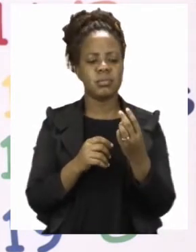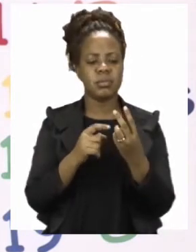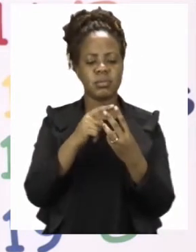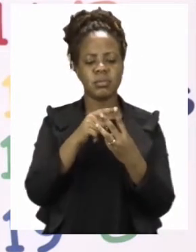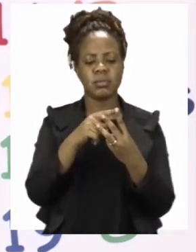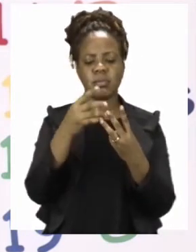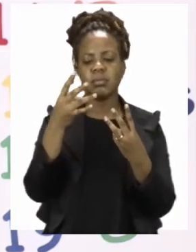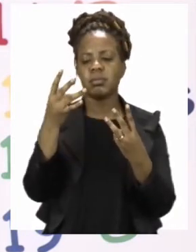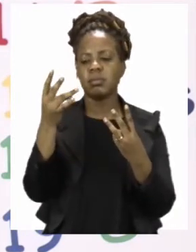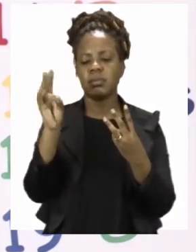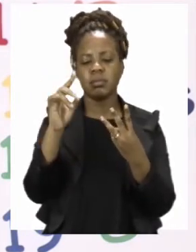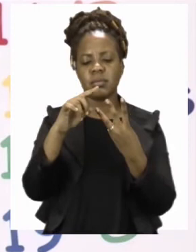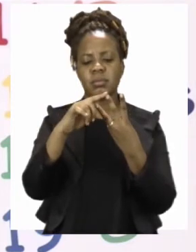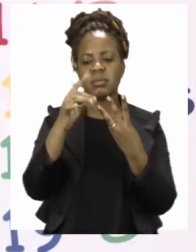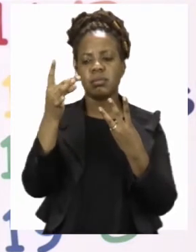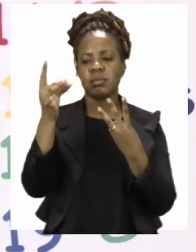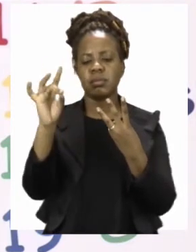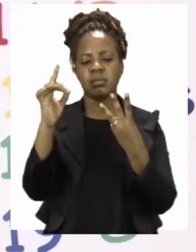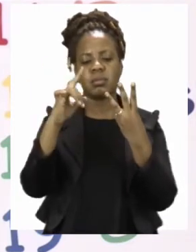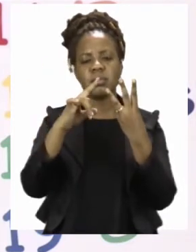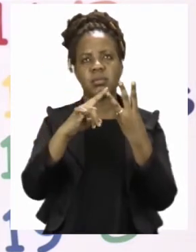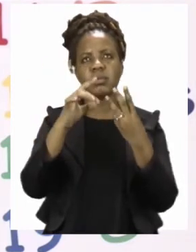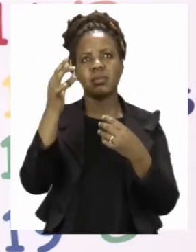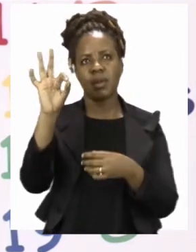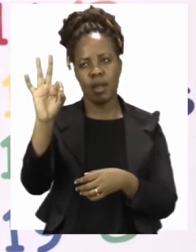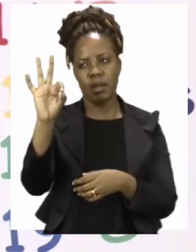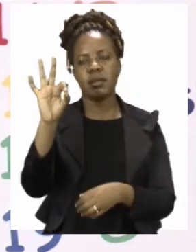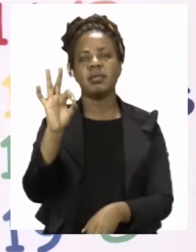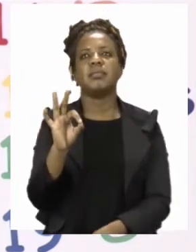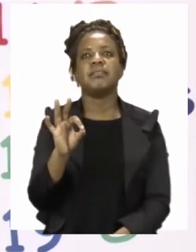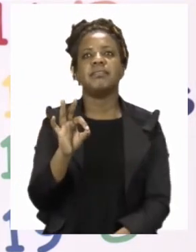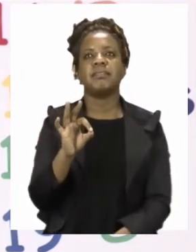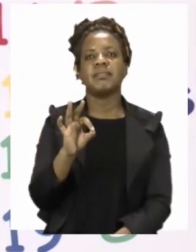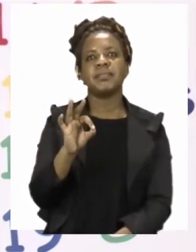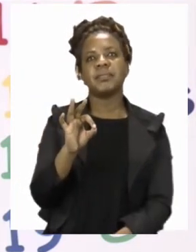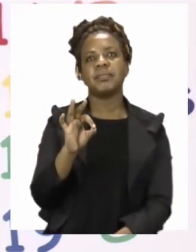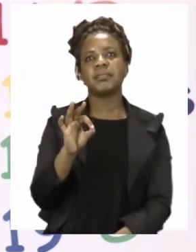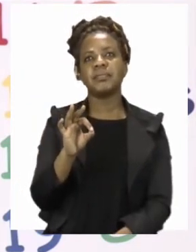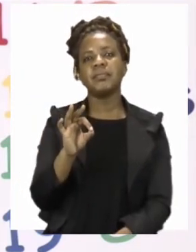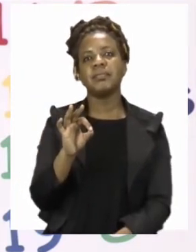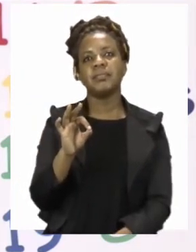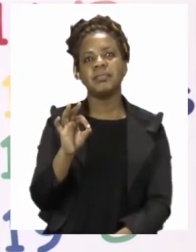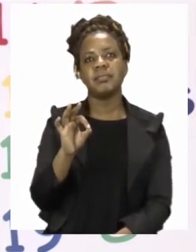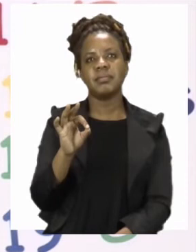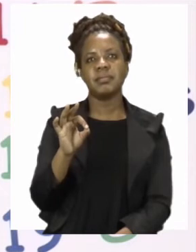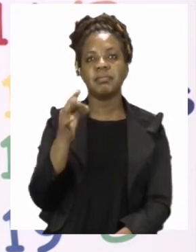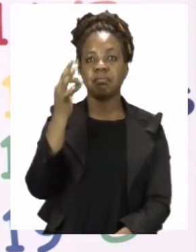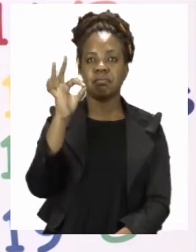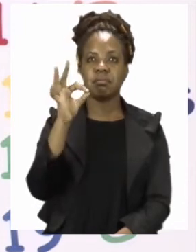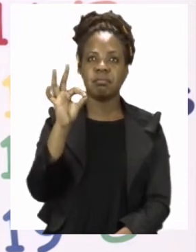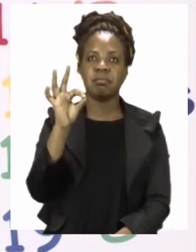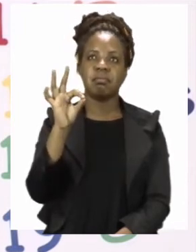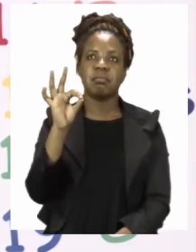not builders or tilers? So that is what we want to find. So the first thing we're going